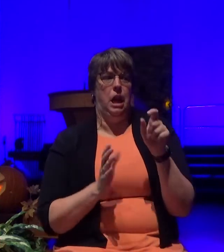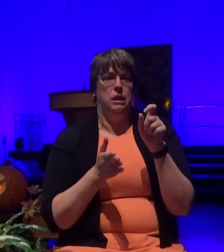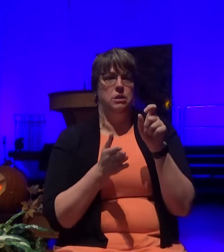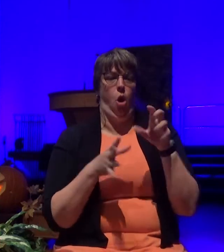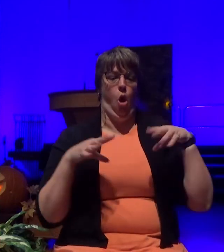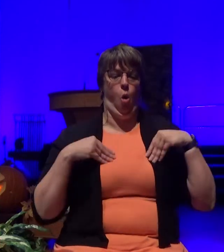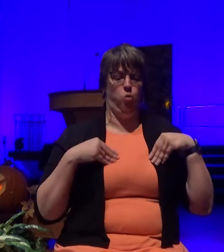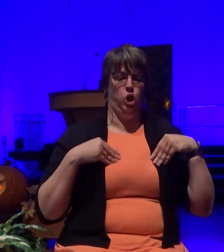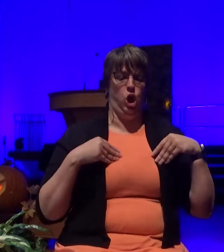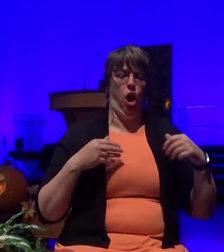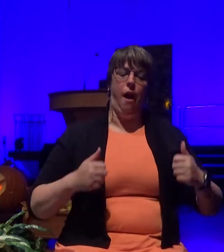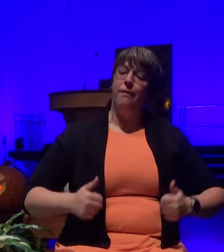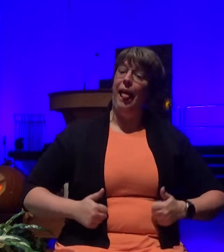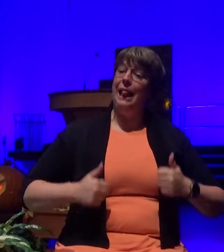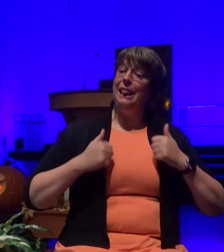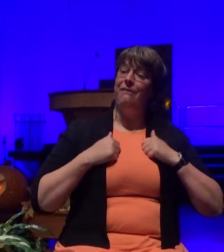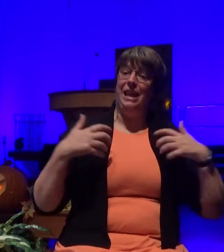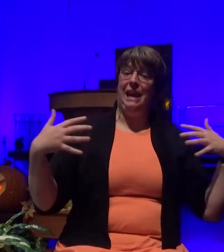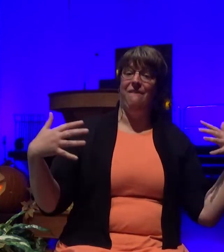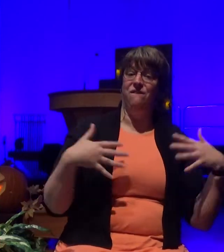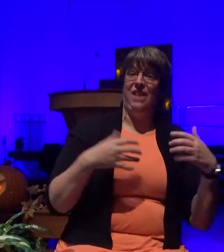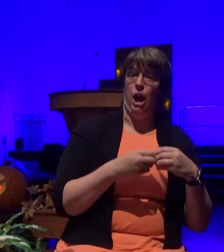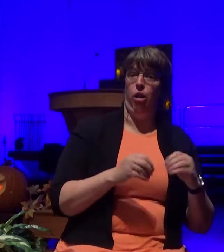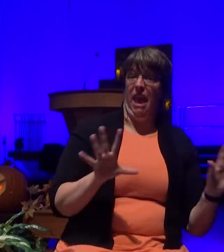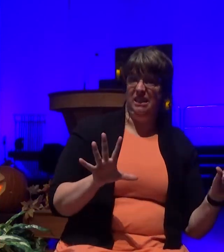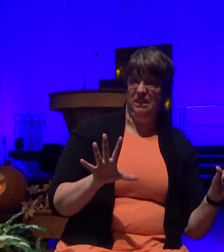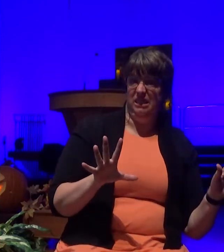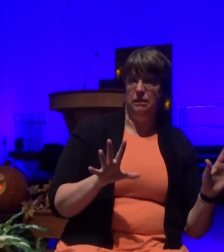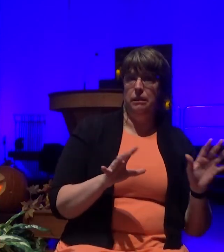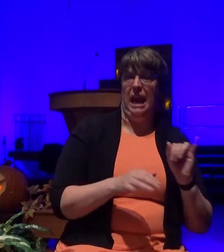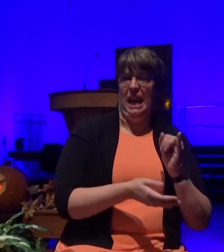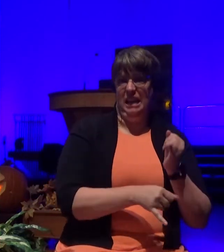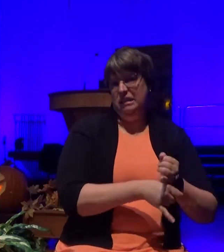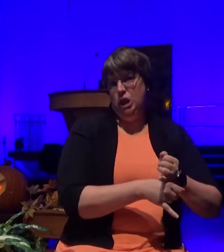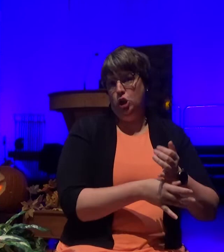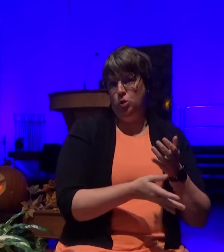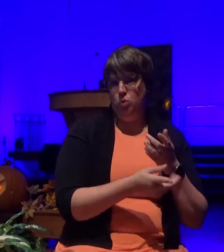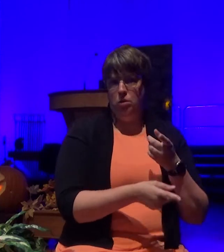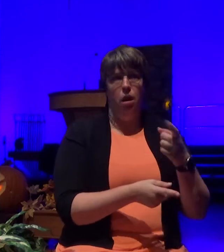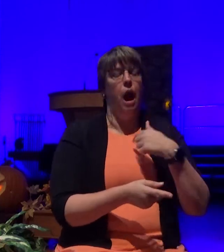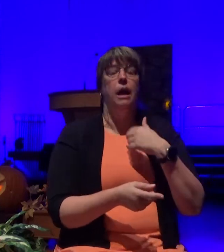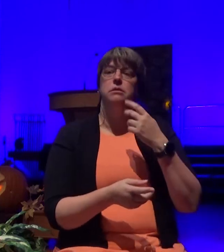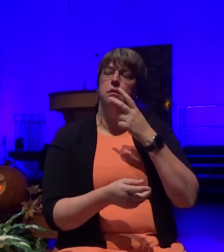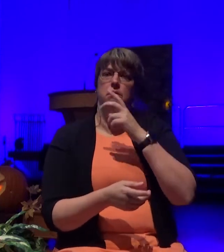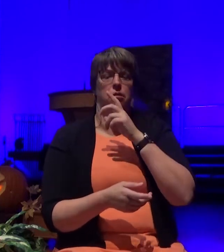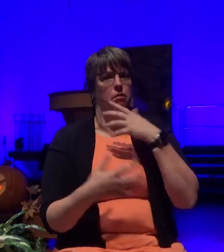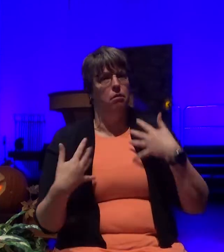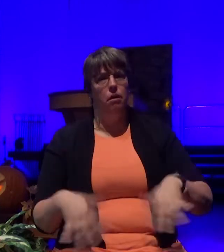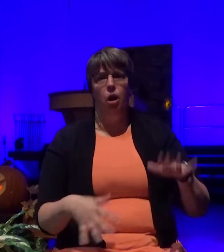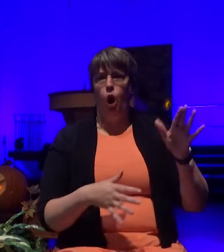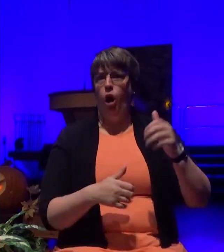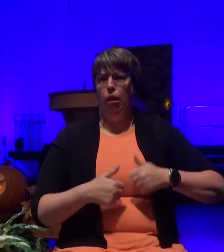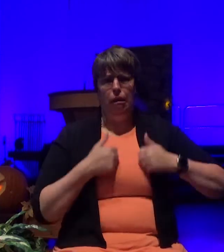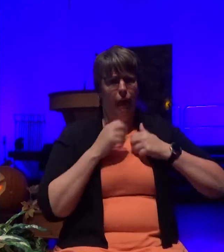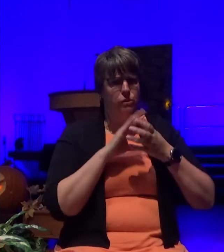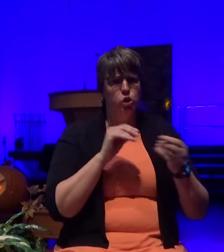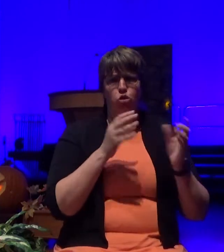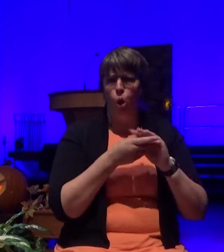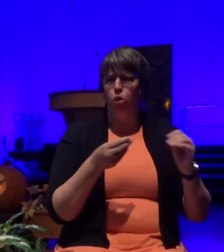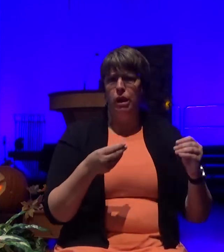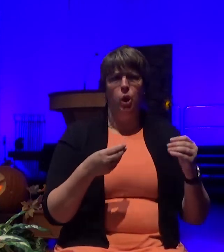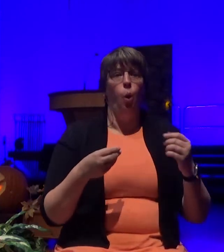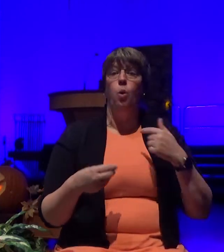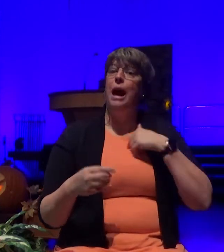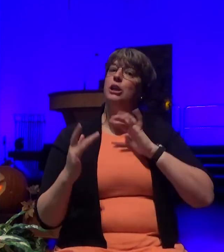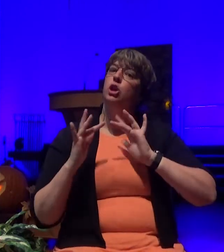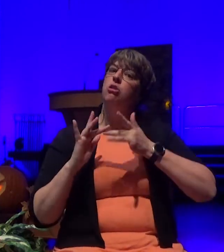Living Fearless Institute and has a very compelling life story. And I took an online class with her during the pandemic that was all